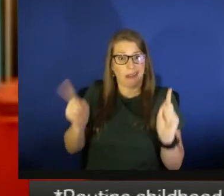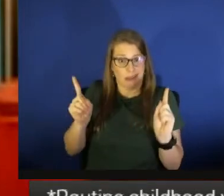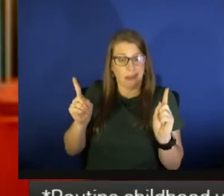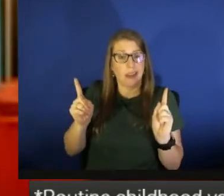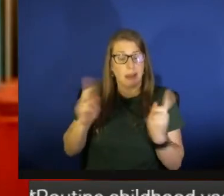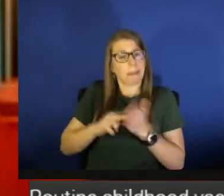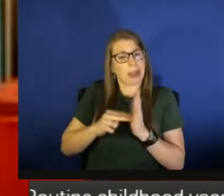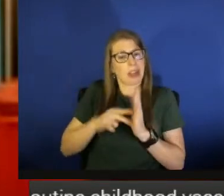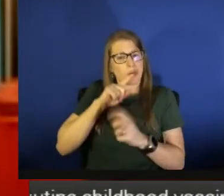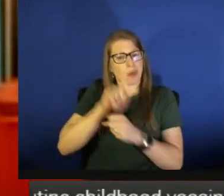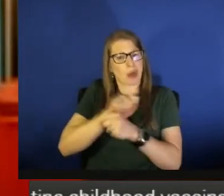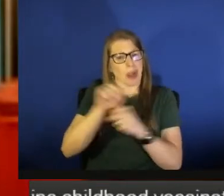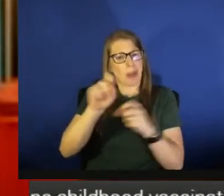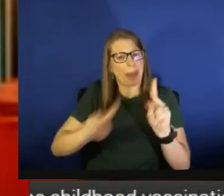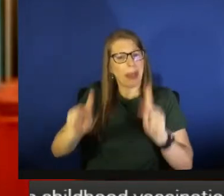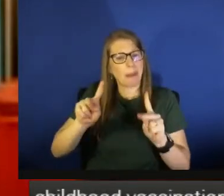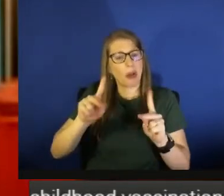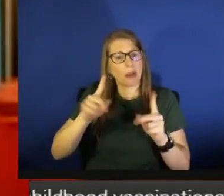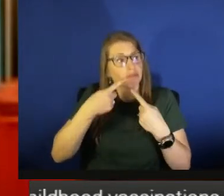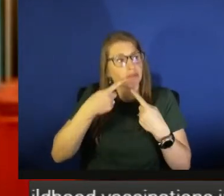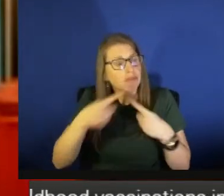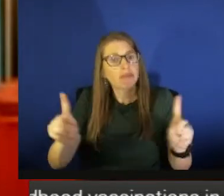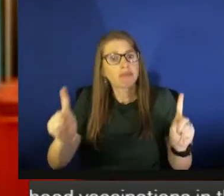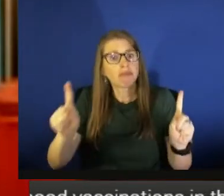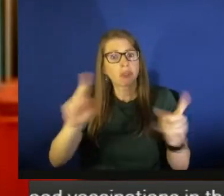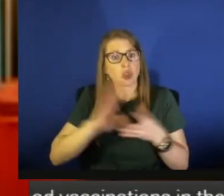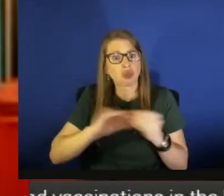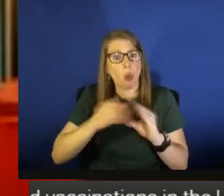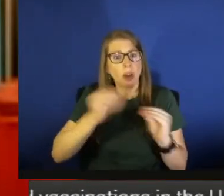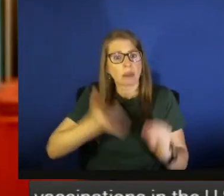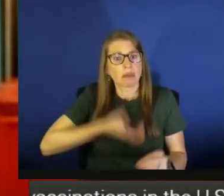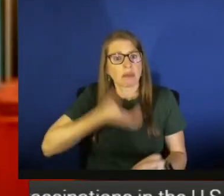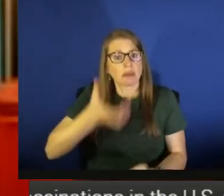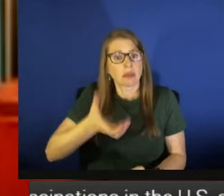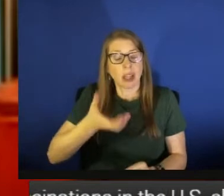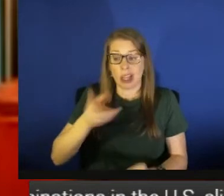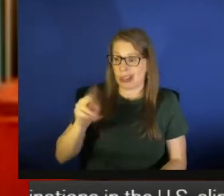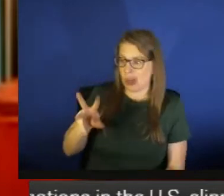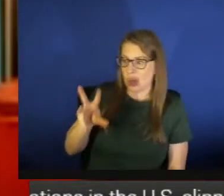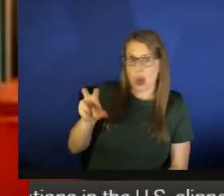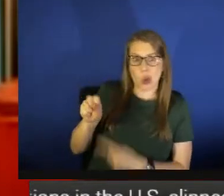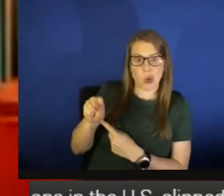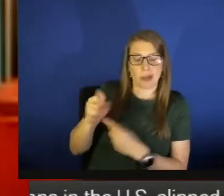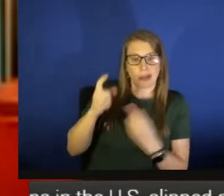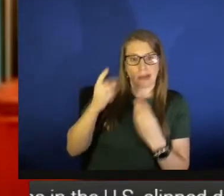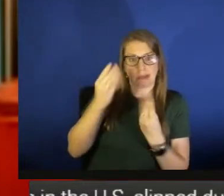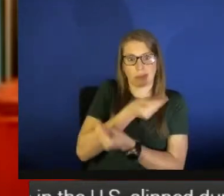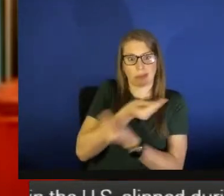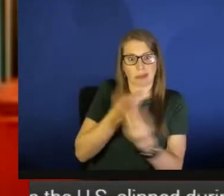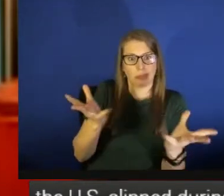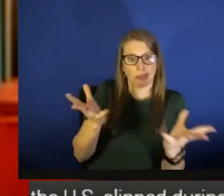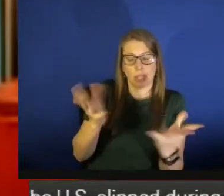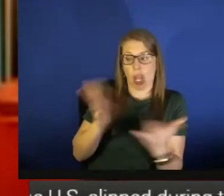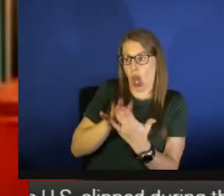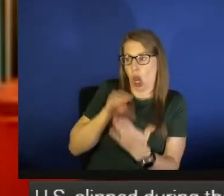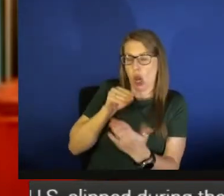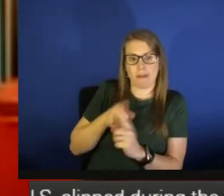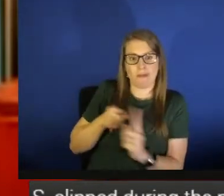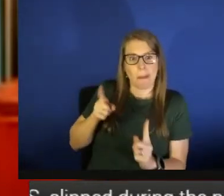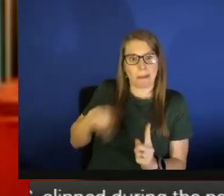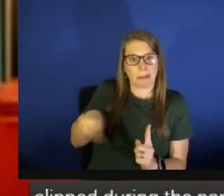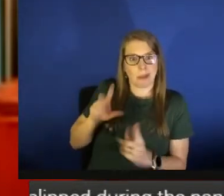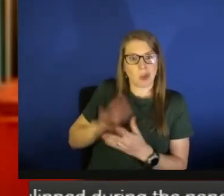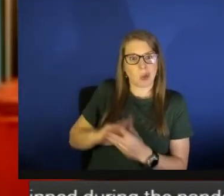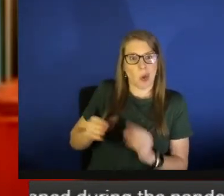their stories and us delivering them in a way where others can learn from them. Or not feel so alone during